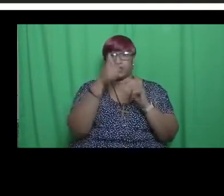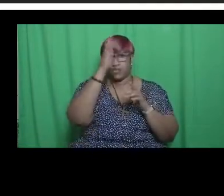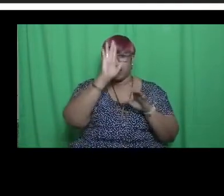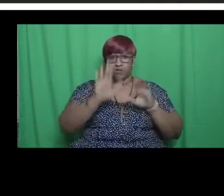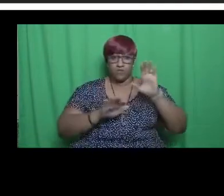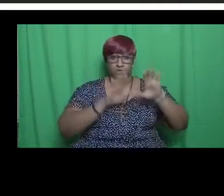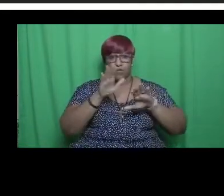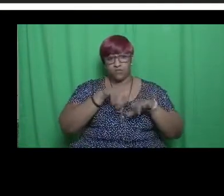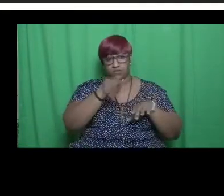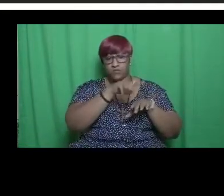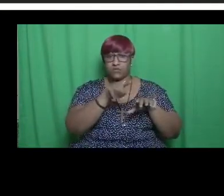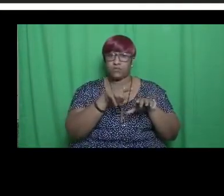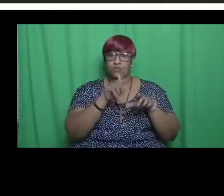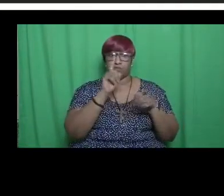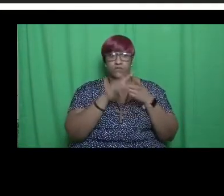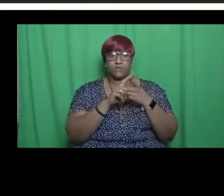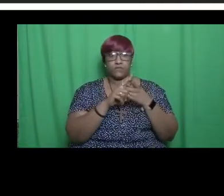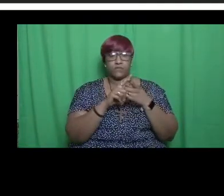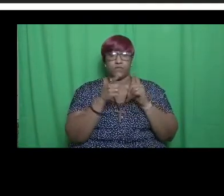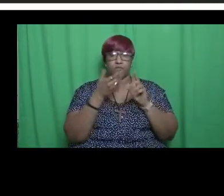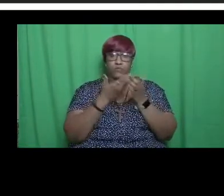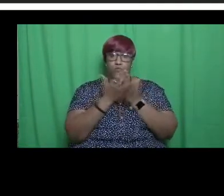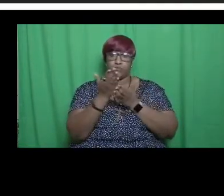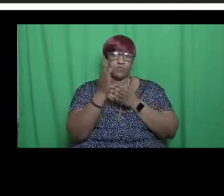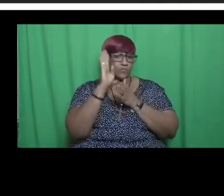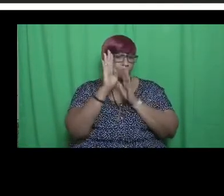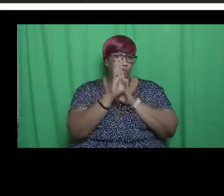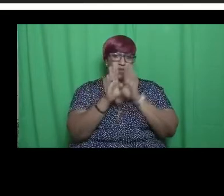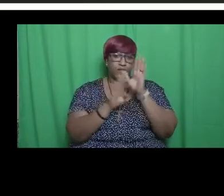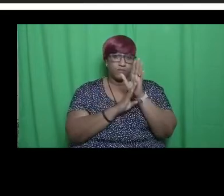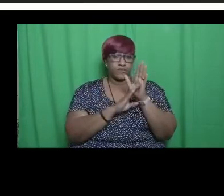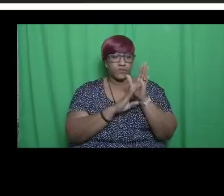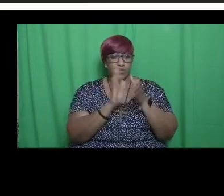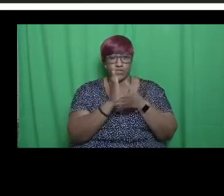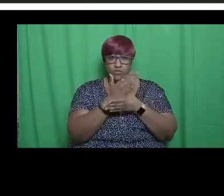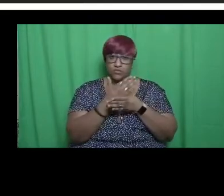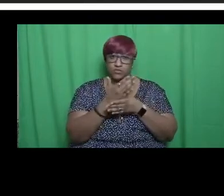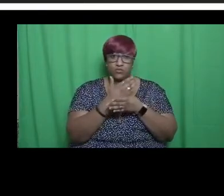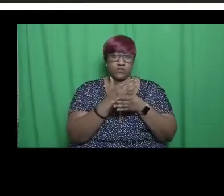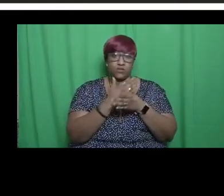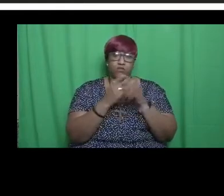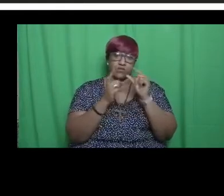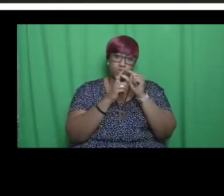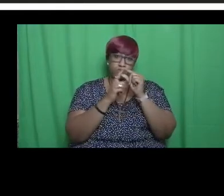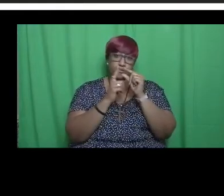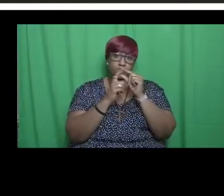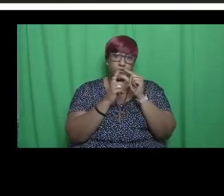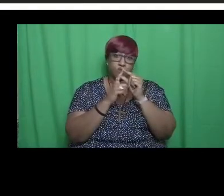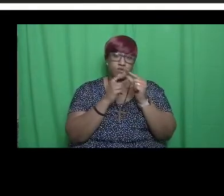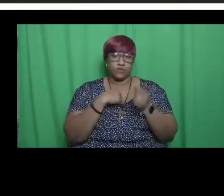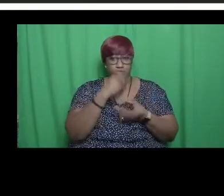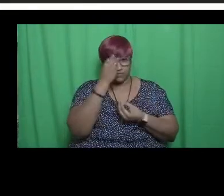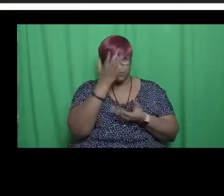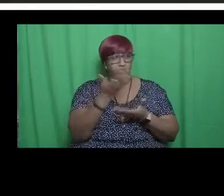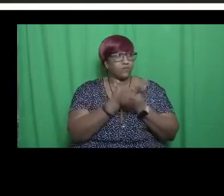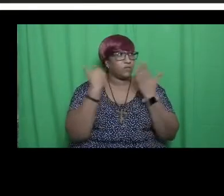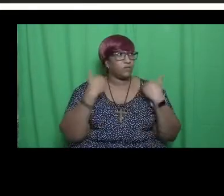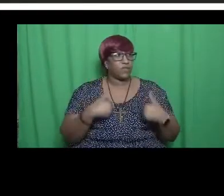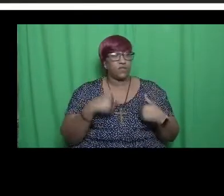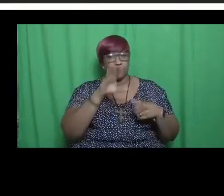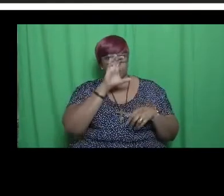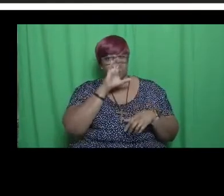these guys all the way through the Bible. And he shared the word. I want to say to somebody watching me,